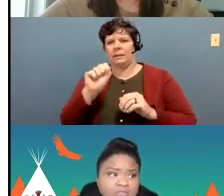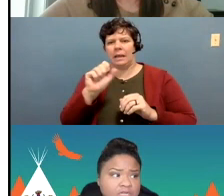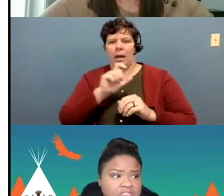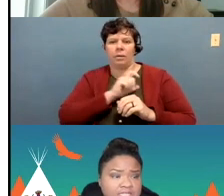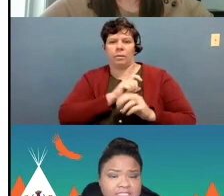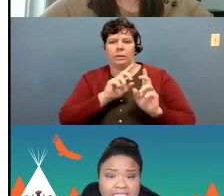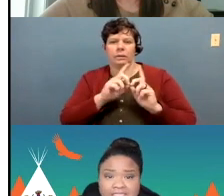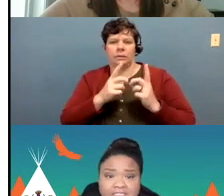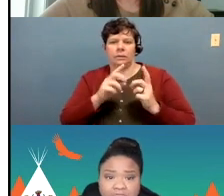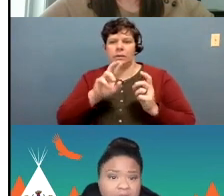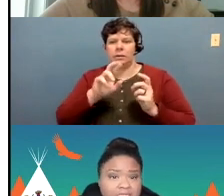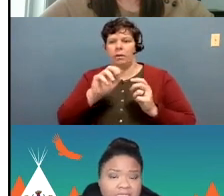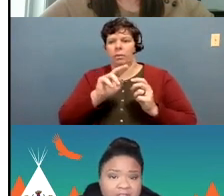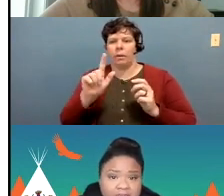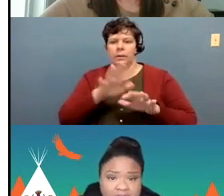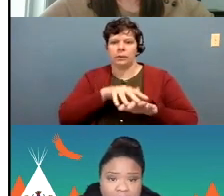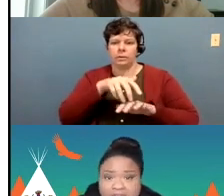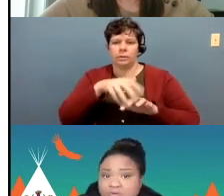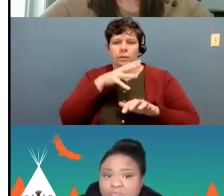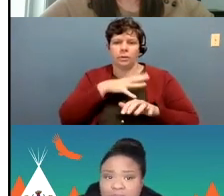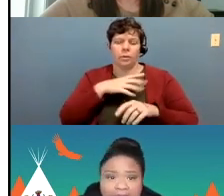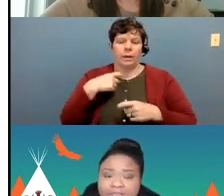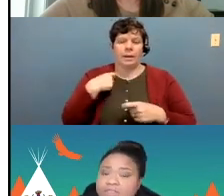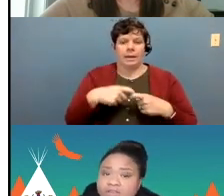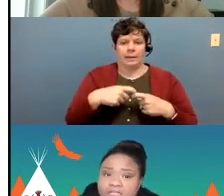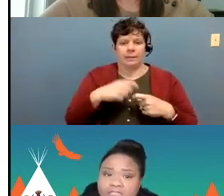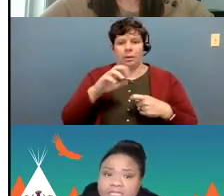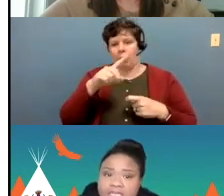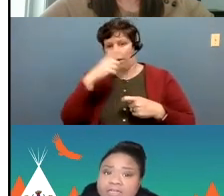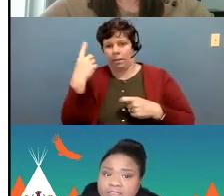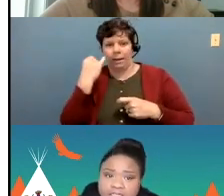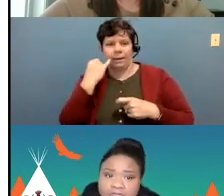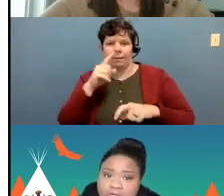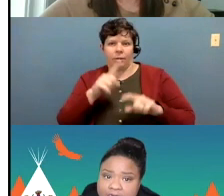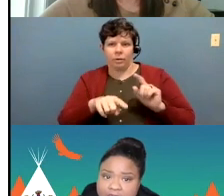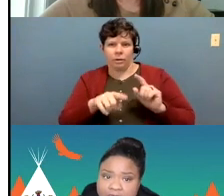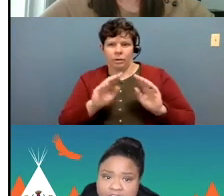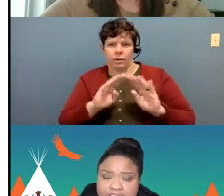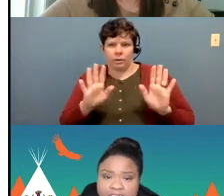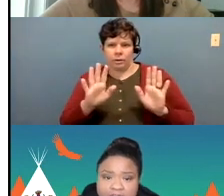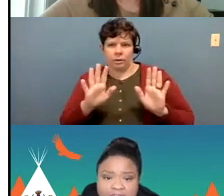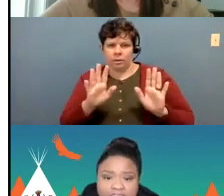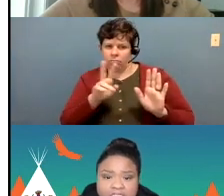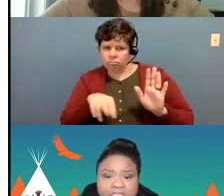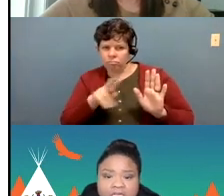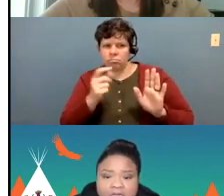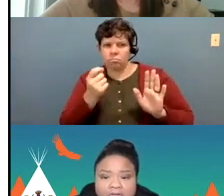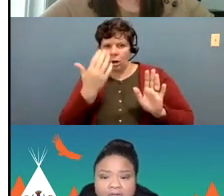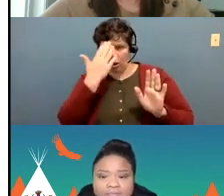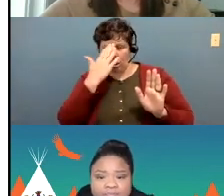was racializing Indigenous women as either Hispanic or Black if they couldn't get a clear read on their racial identification.